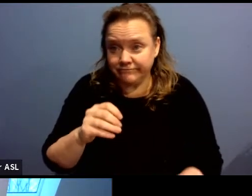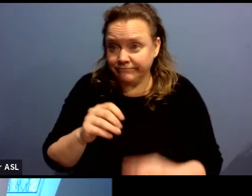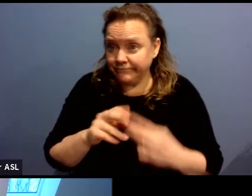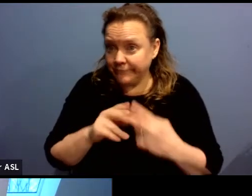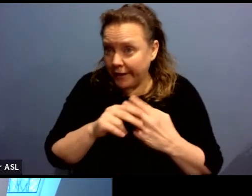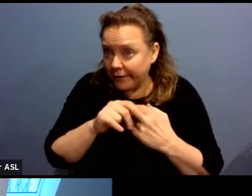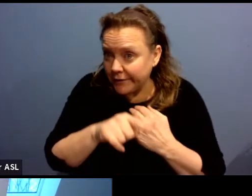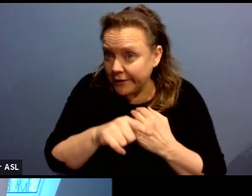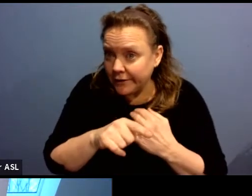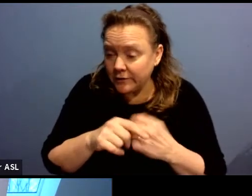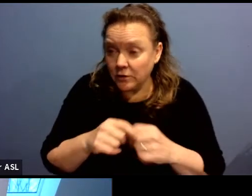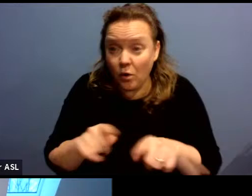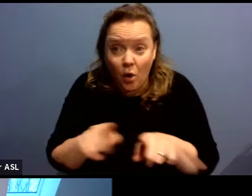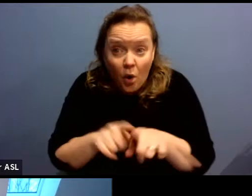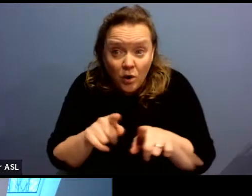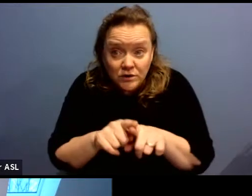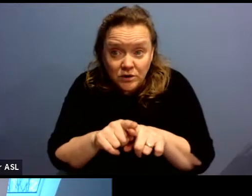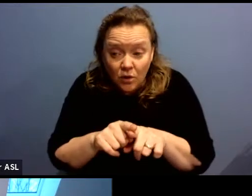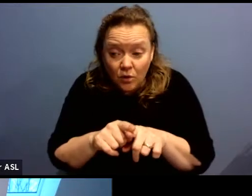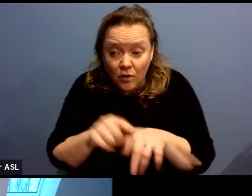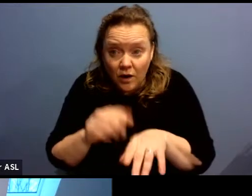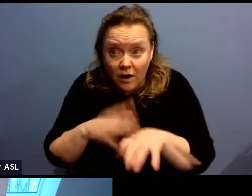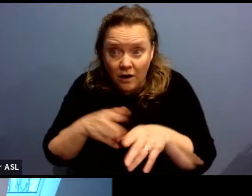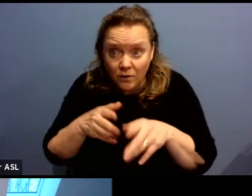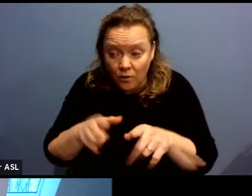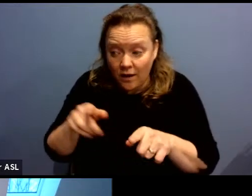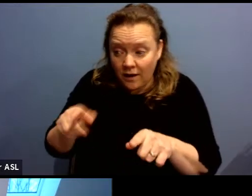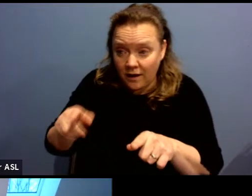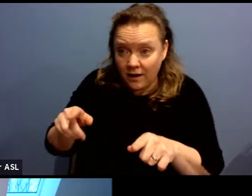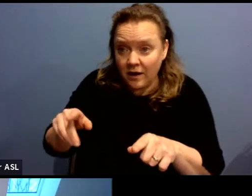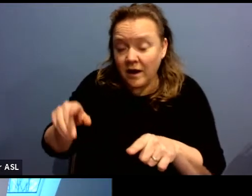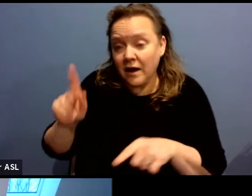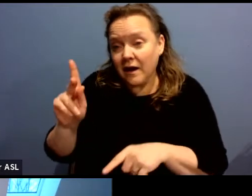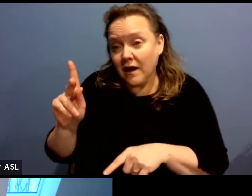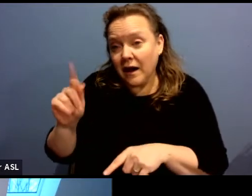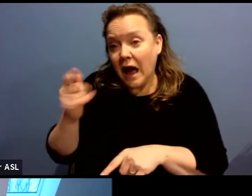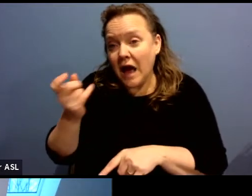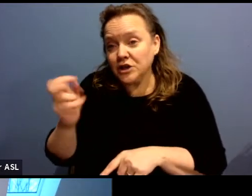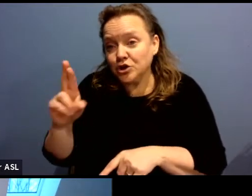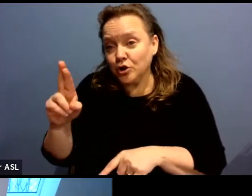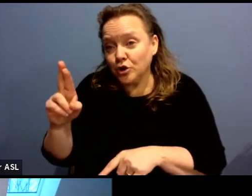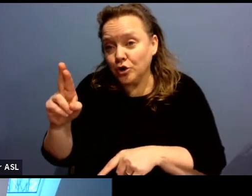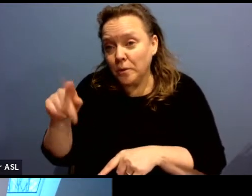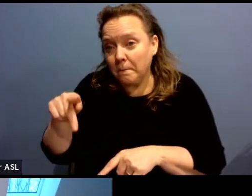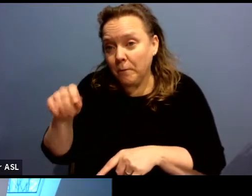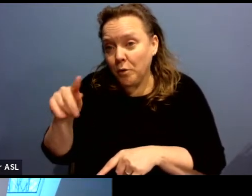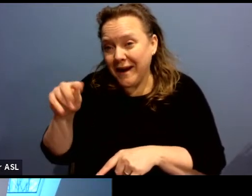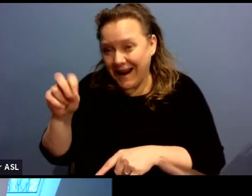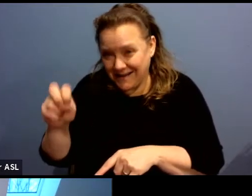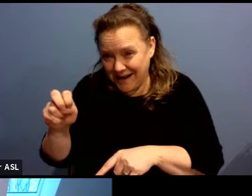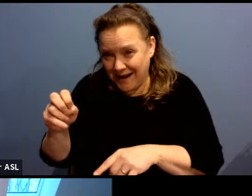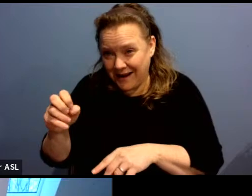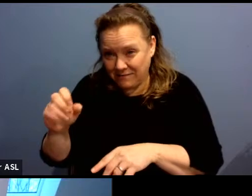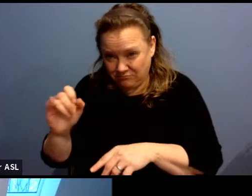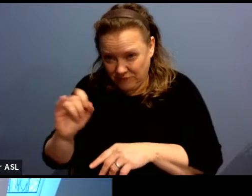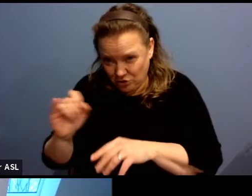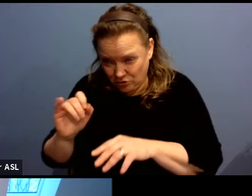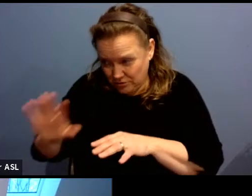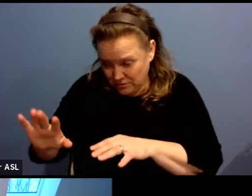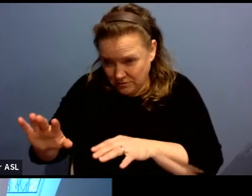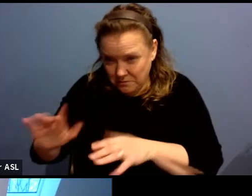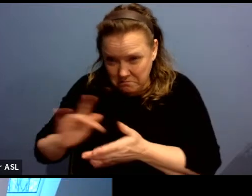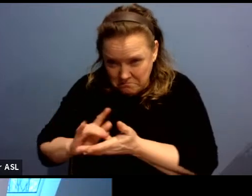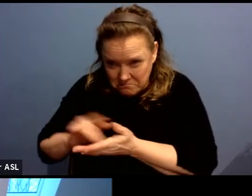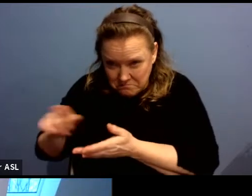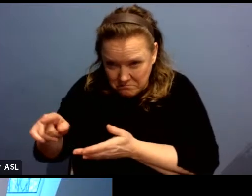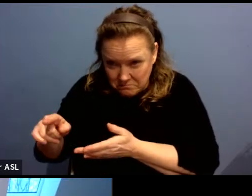Kaiser Permanente, which is really important to have a public transit to go by the Kaiser facility in Falls Church. So just calling to emphasize